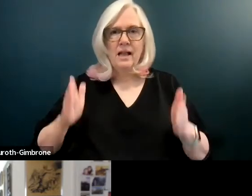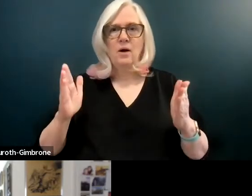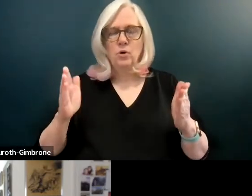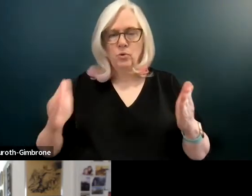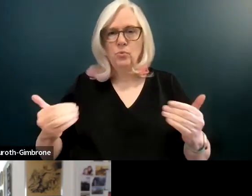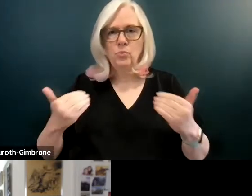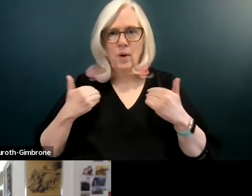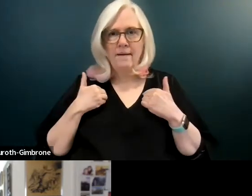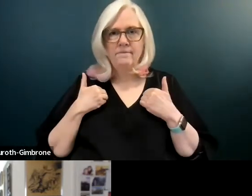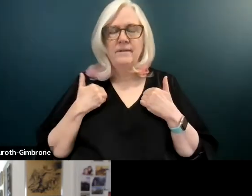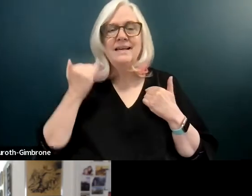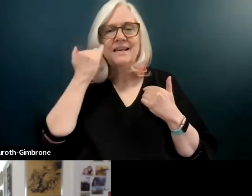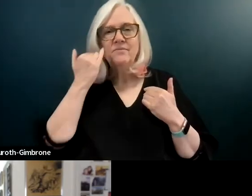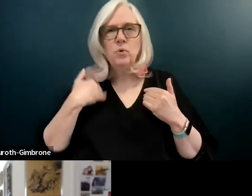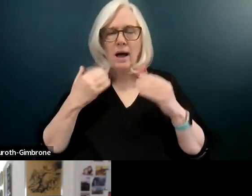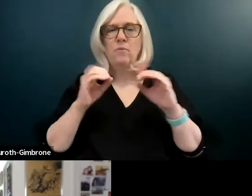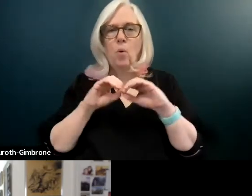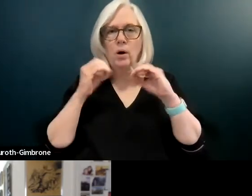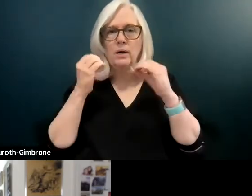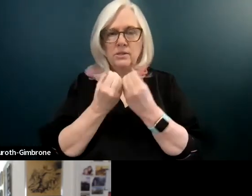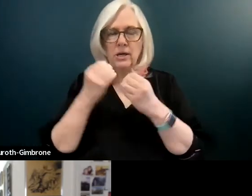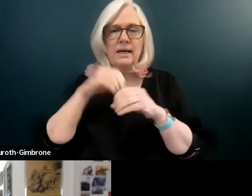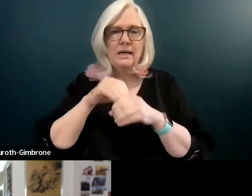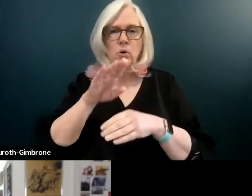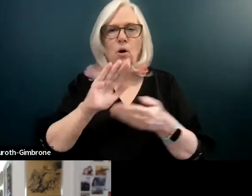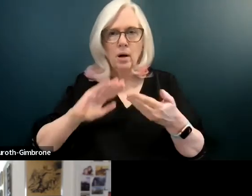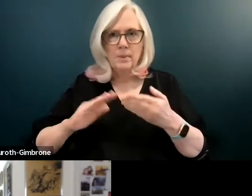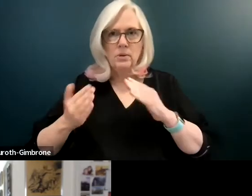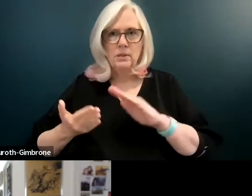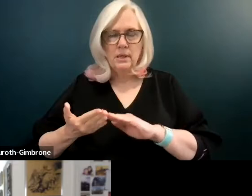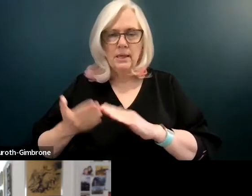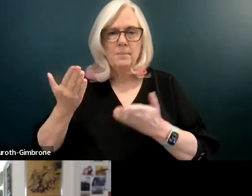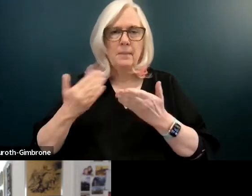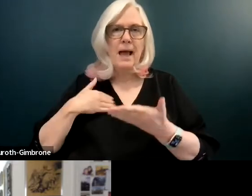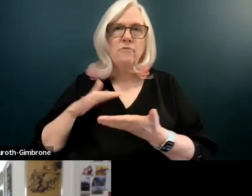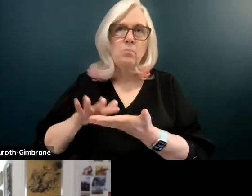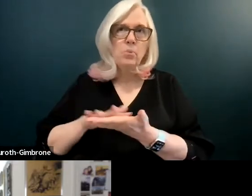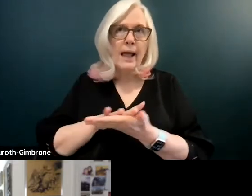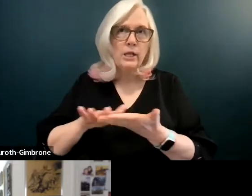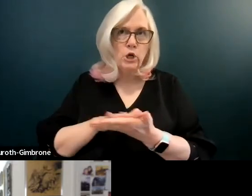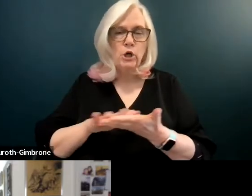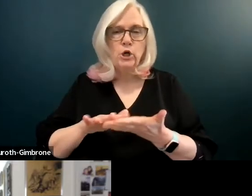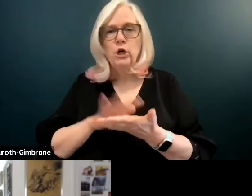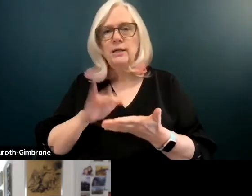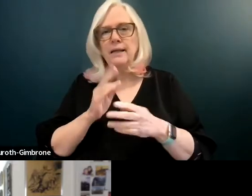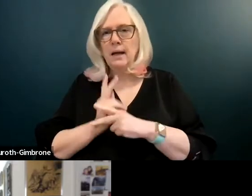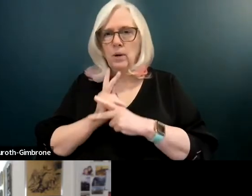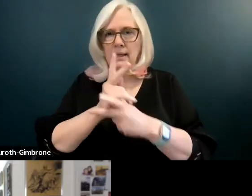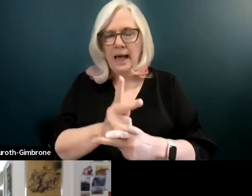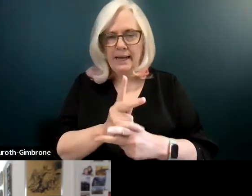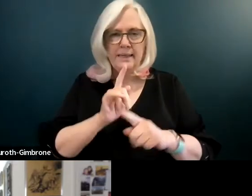and if you've got organizations in your community, they might have a brailler that they would lend. There's all different types